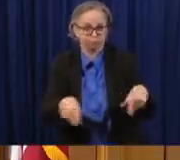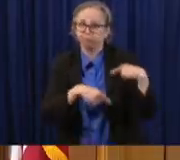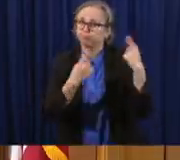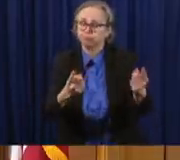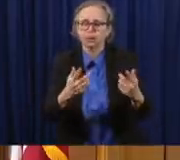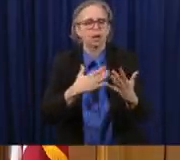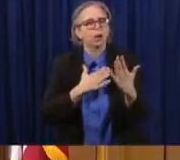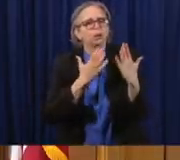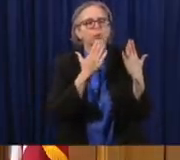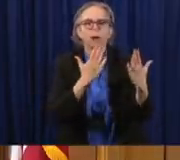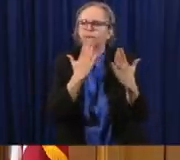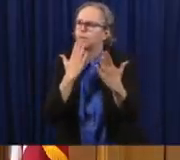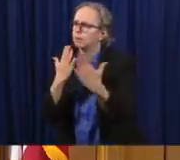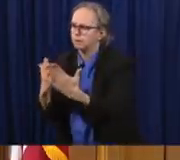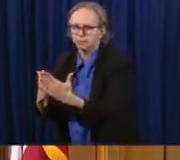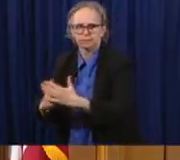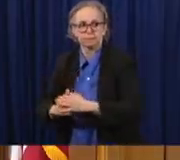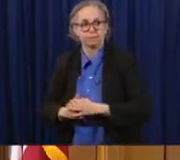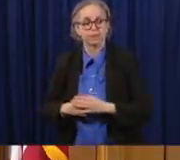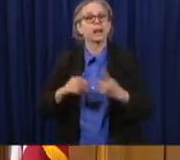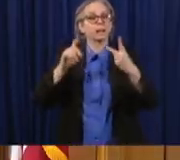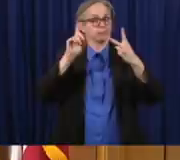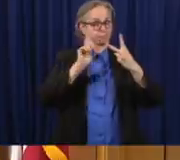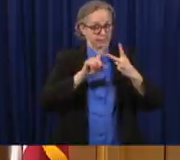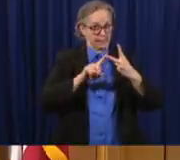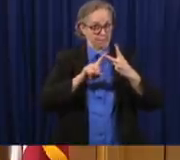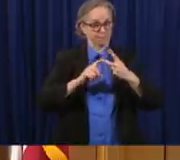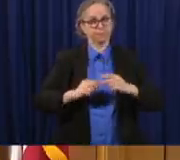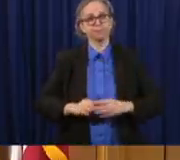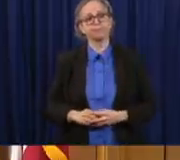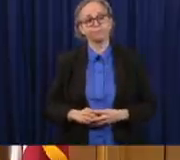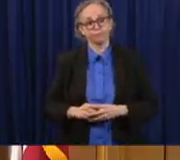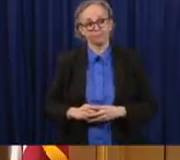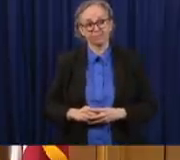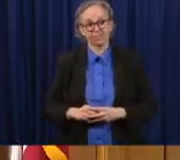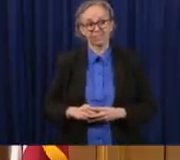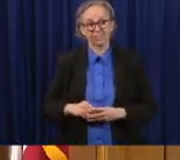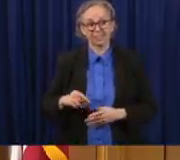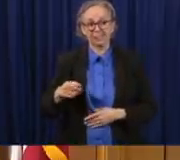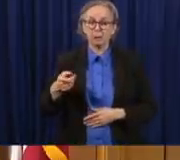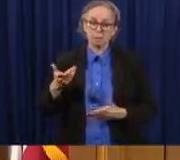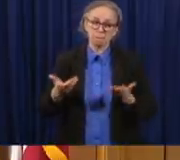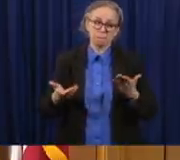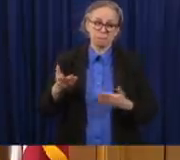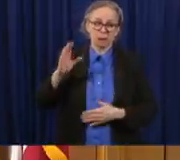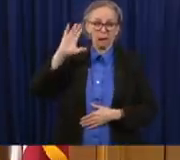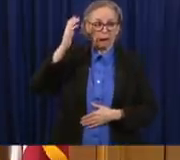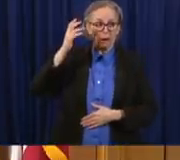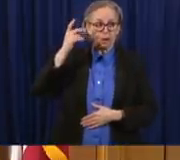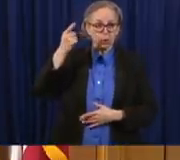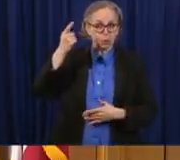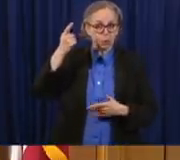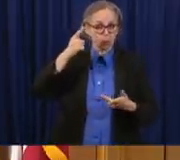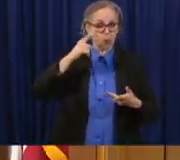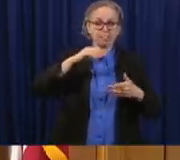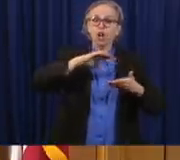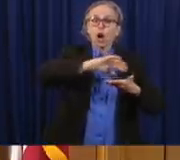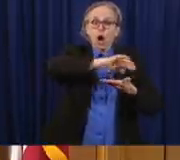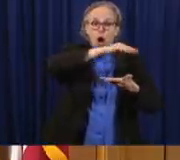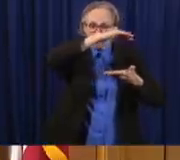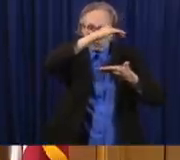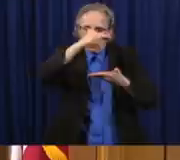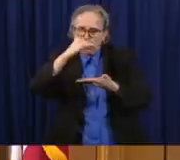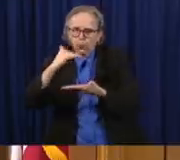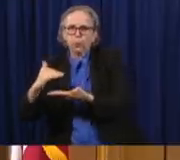You have, number two, it would appear, flatten the curve. Now we have data from a